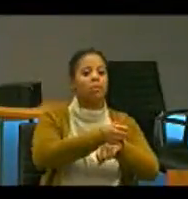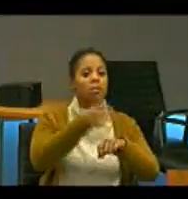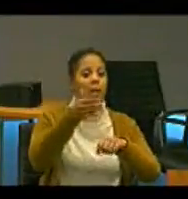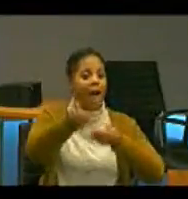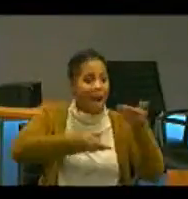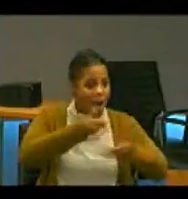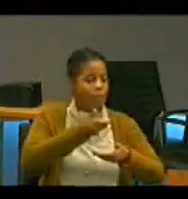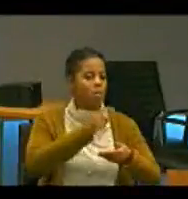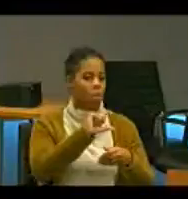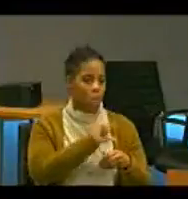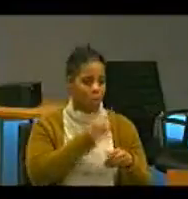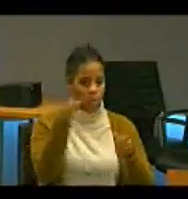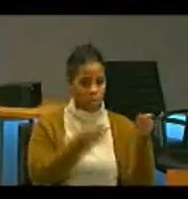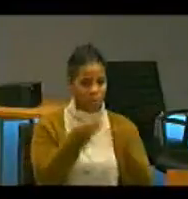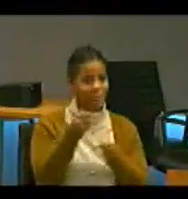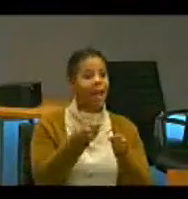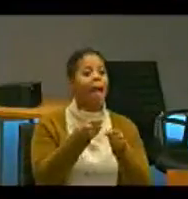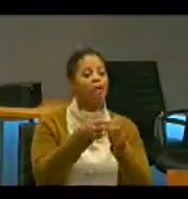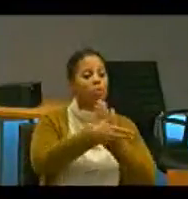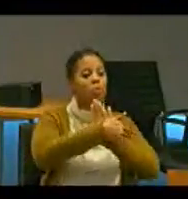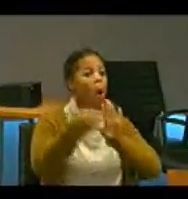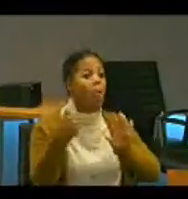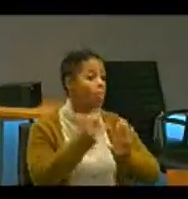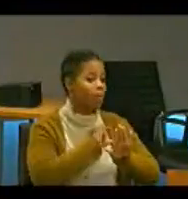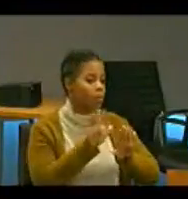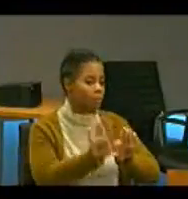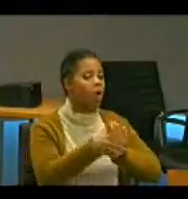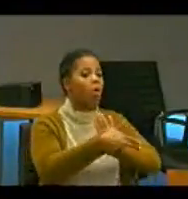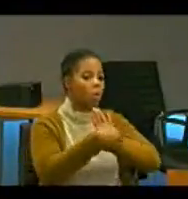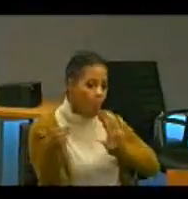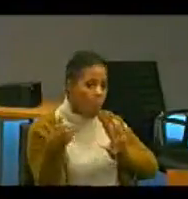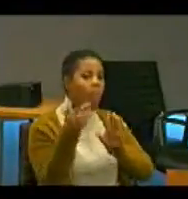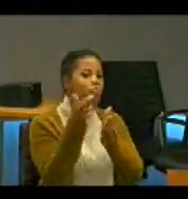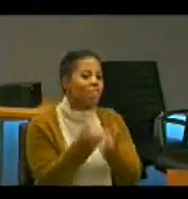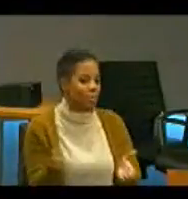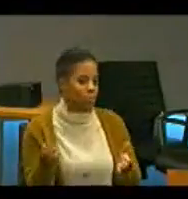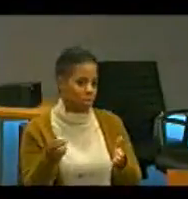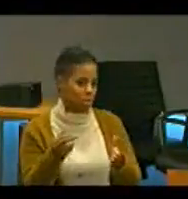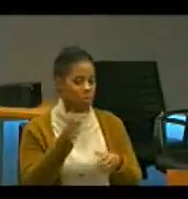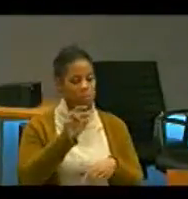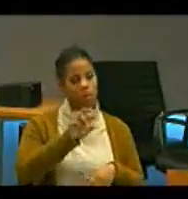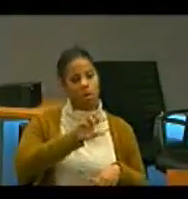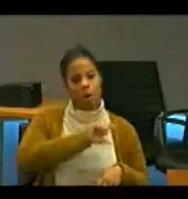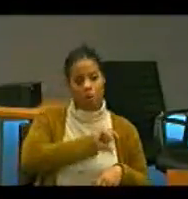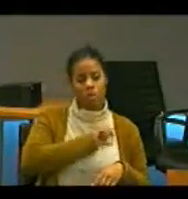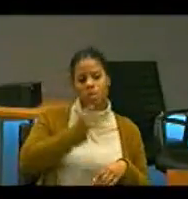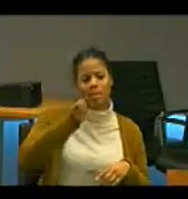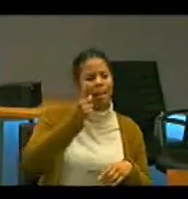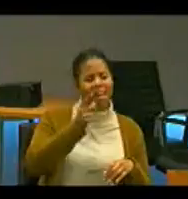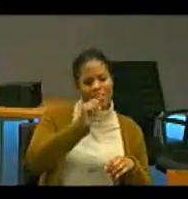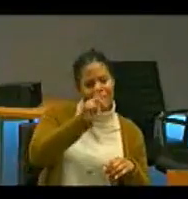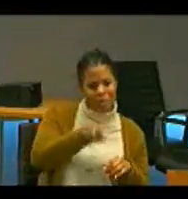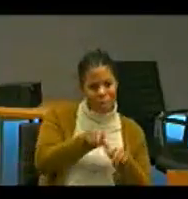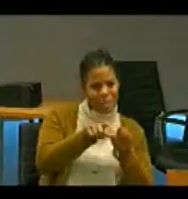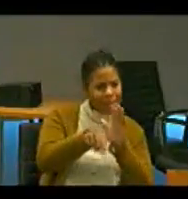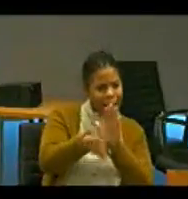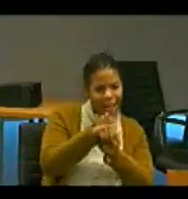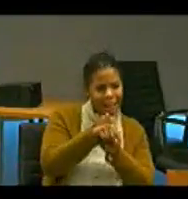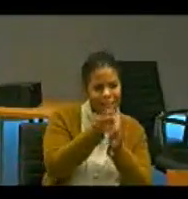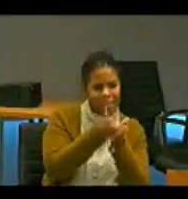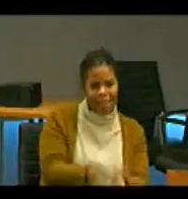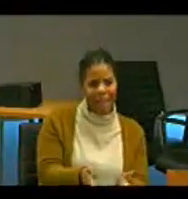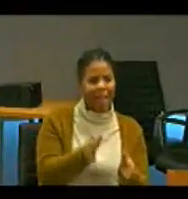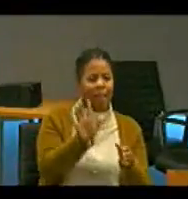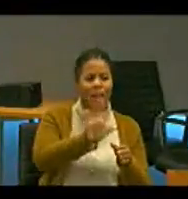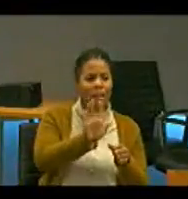school resource officers, which don't have to be, I want to be clear, don't have to be a negative. They don't have to be a way of